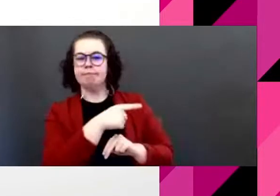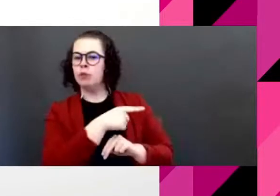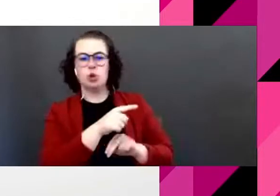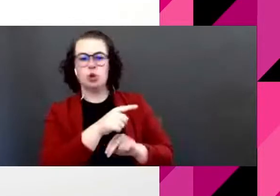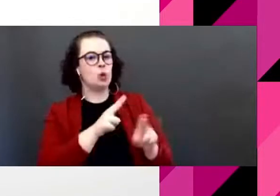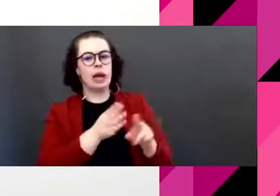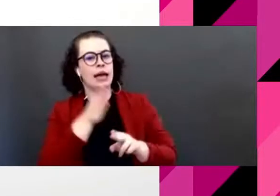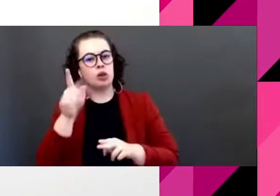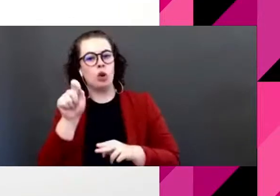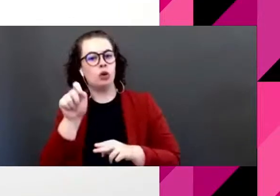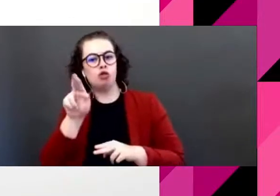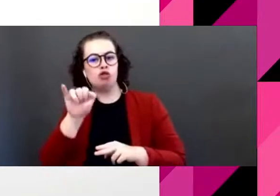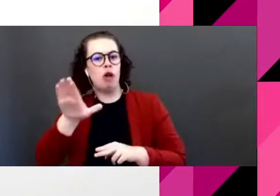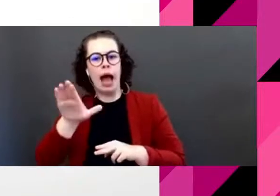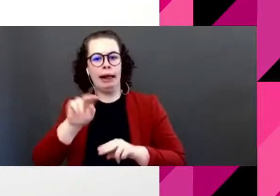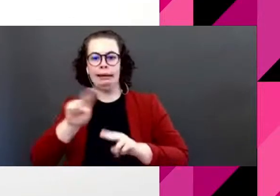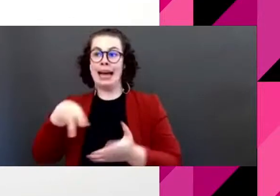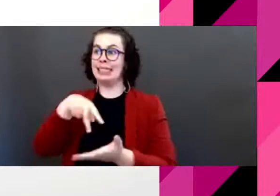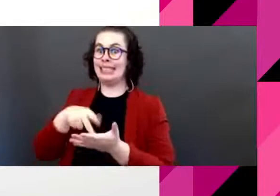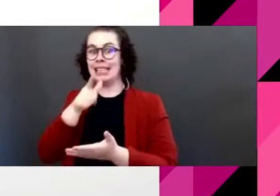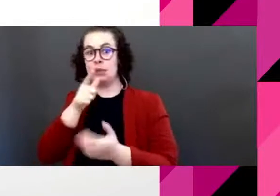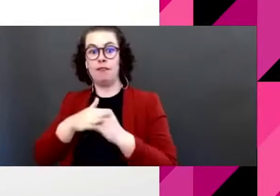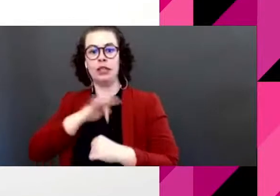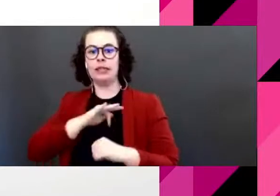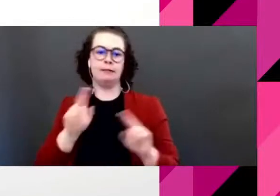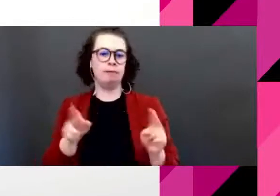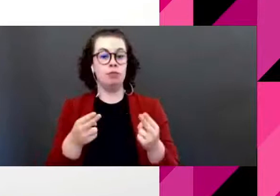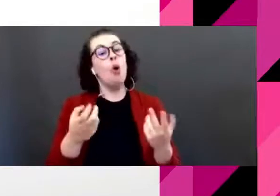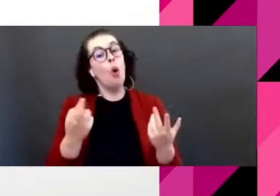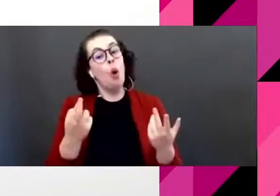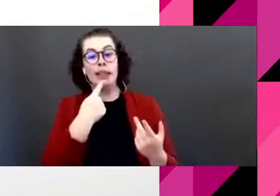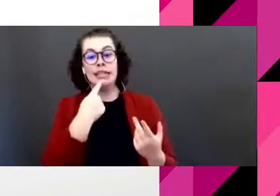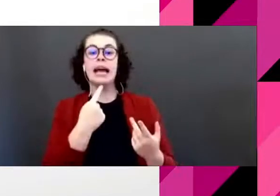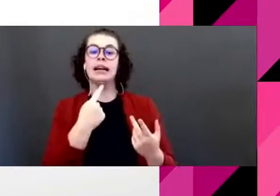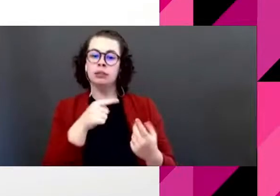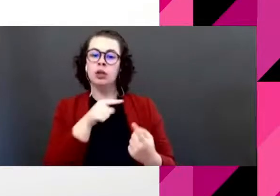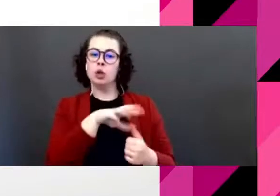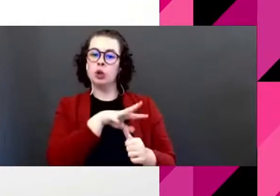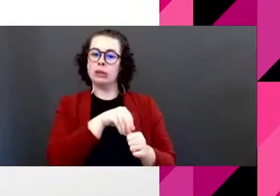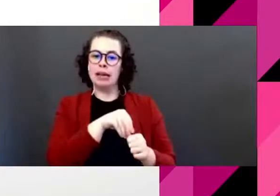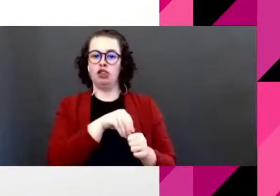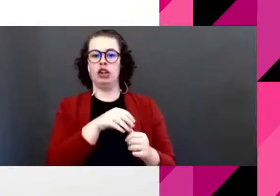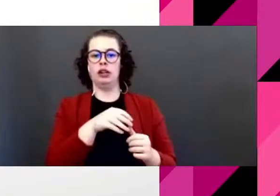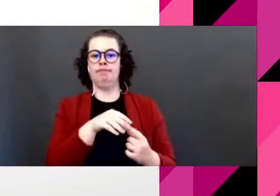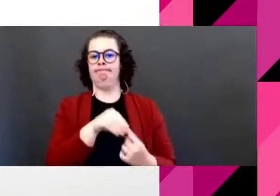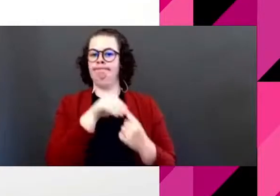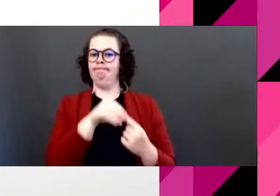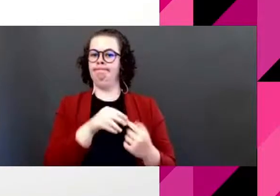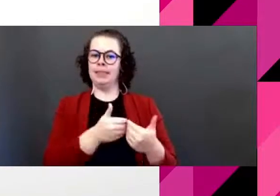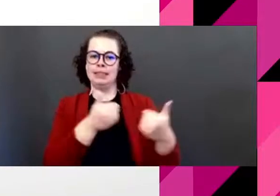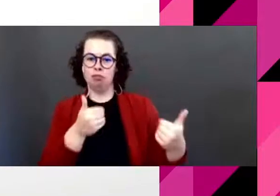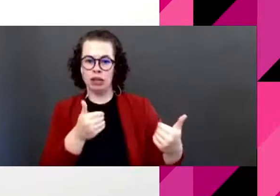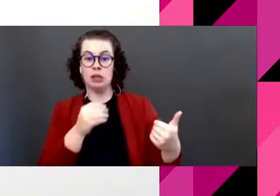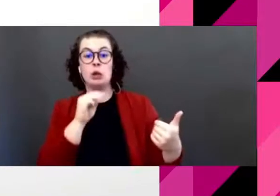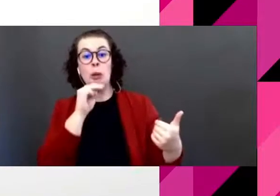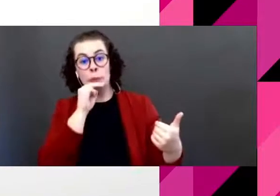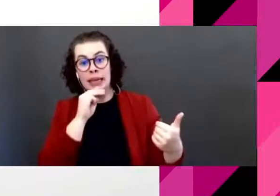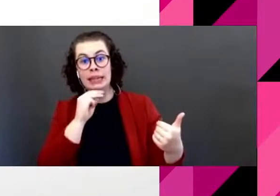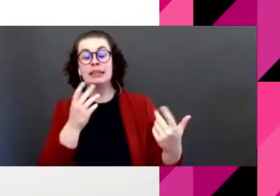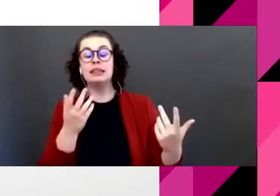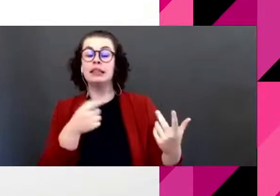or they are exempted from criminal responsibility and then refer to forensic services or